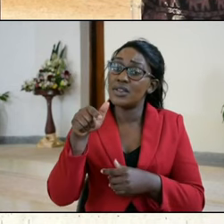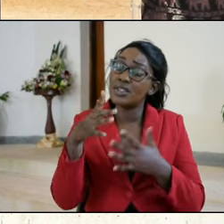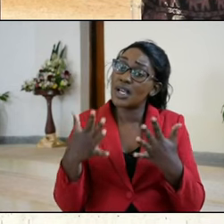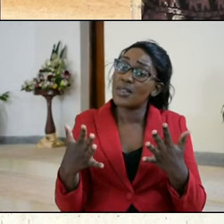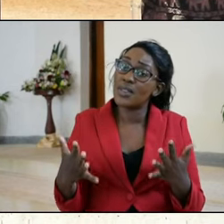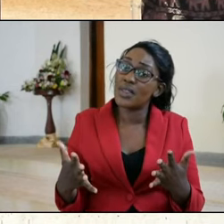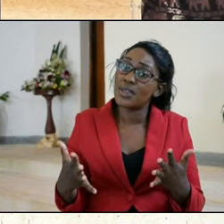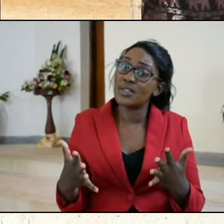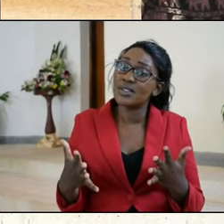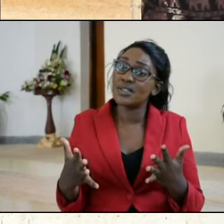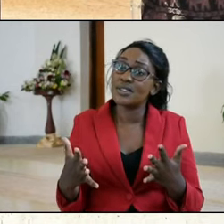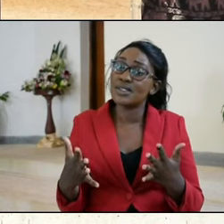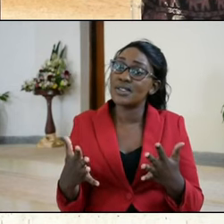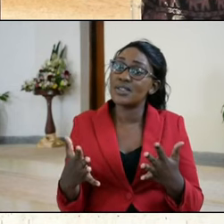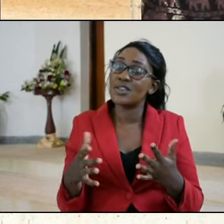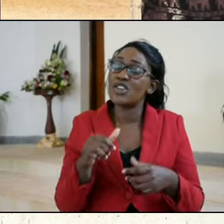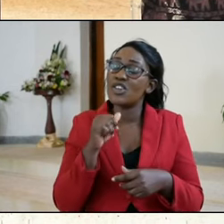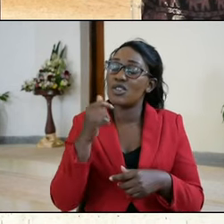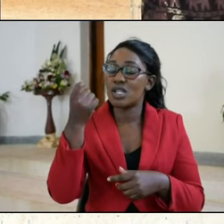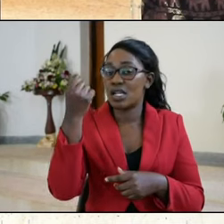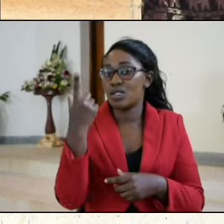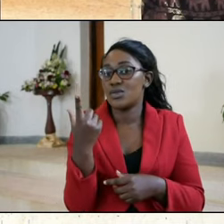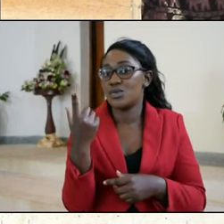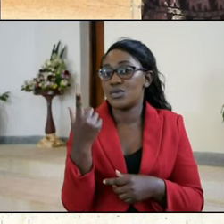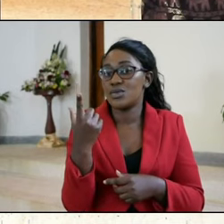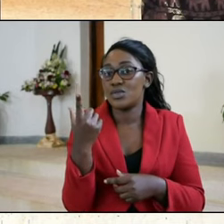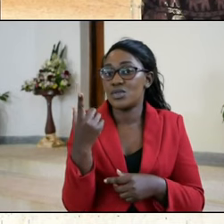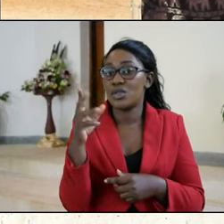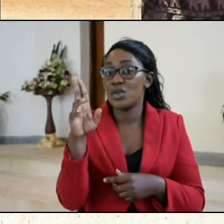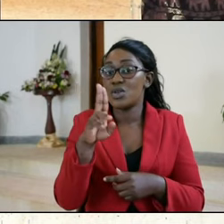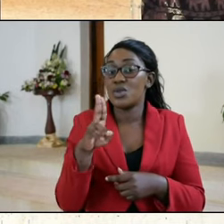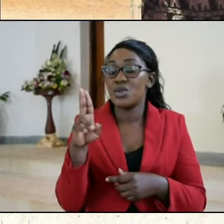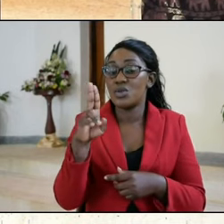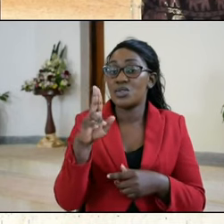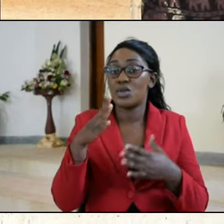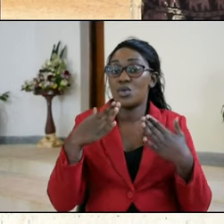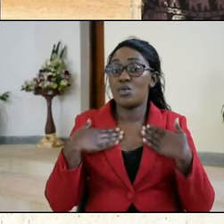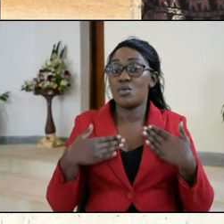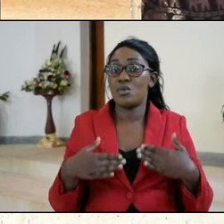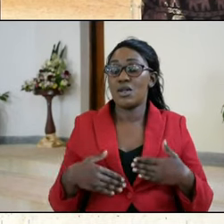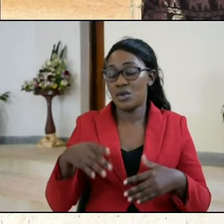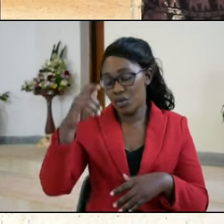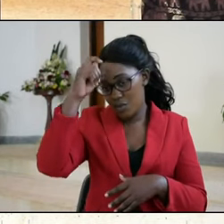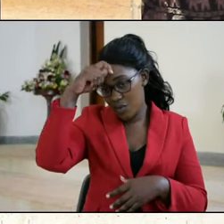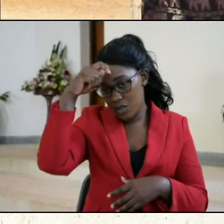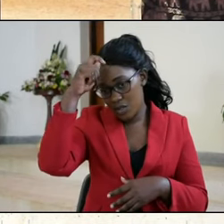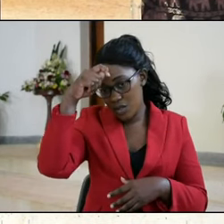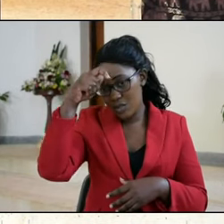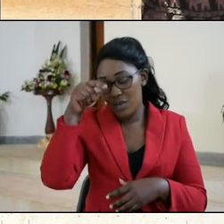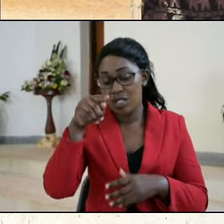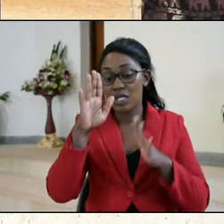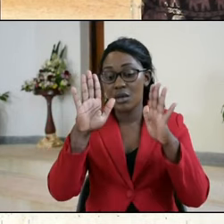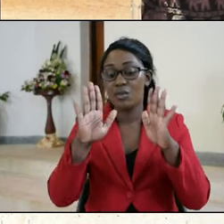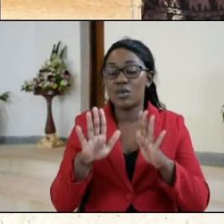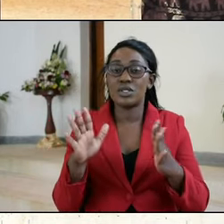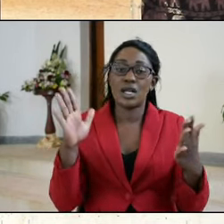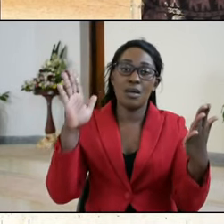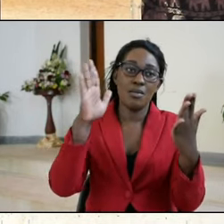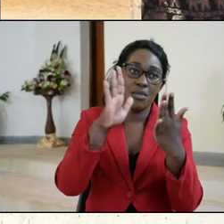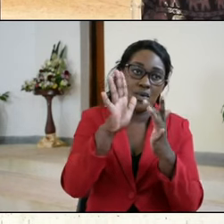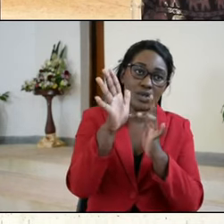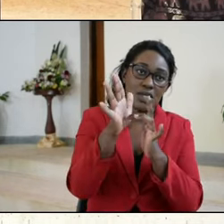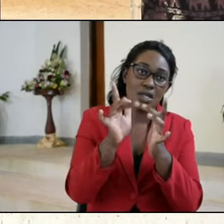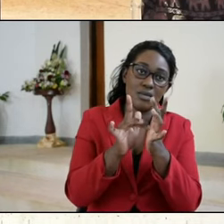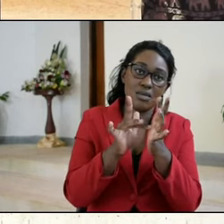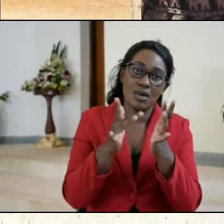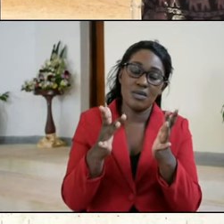that may not be understood using human wisdom, and it's important for us to approach the Bible from a position of